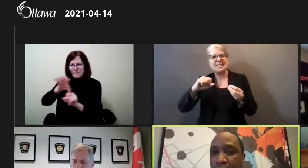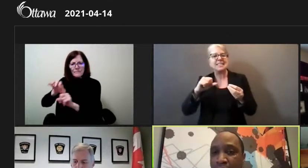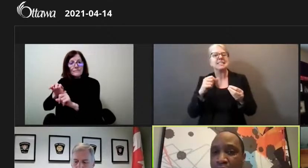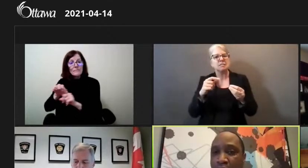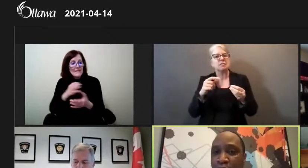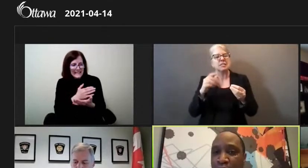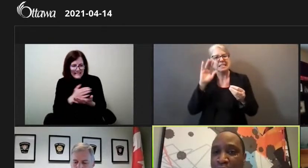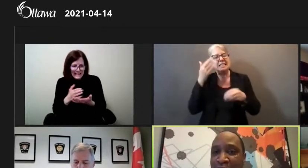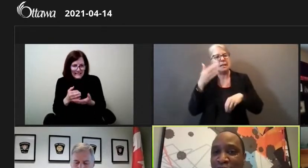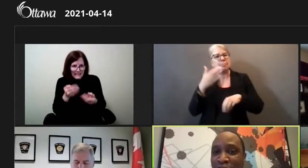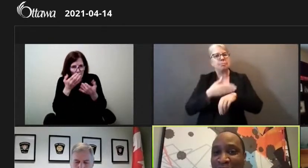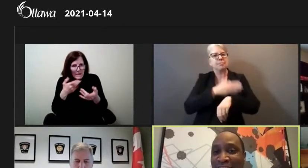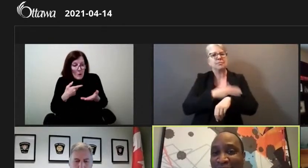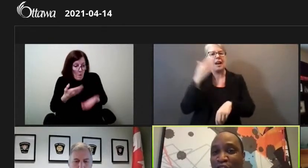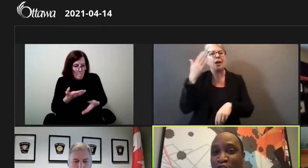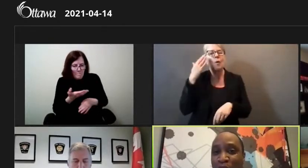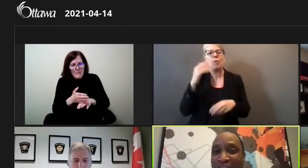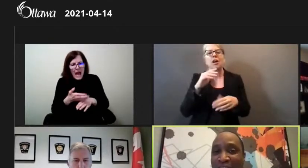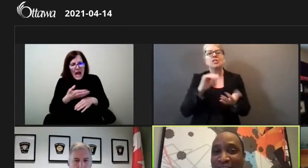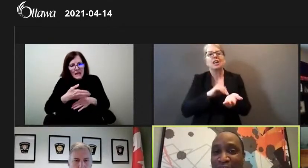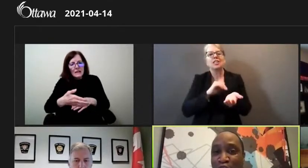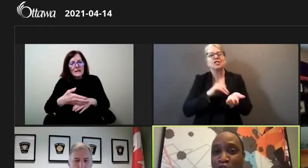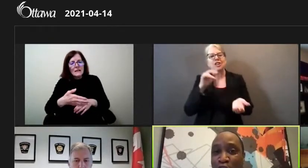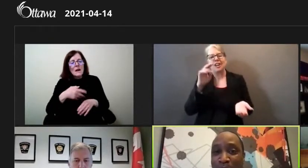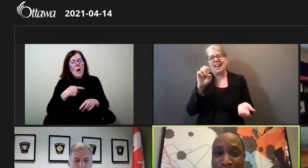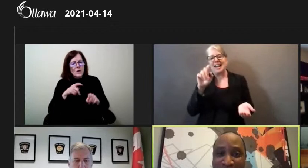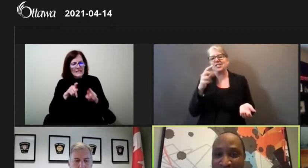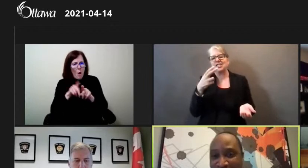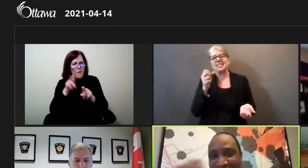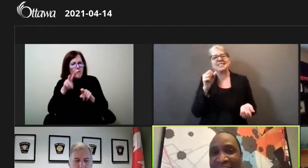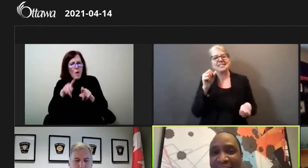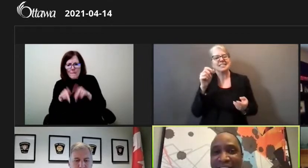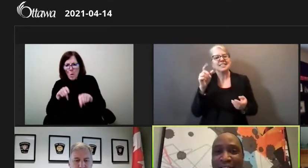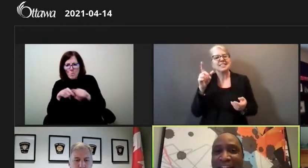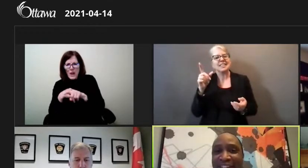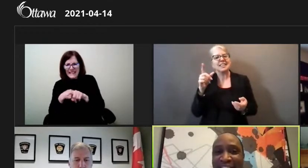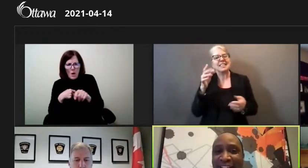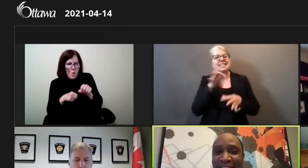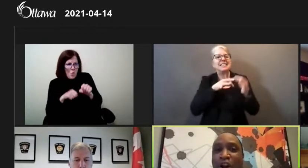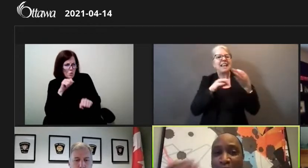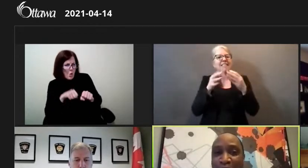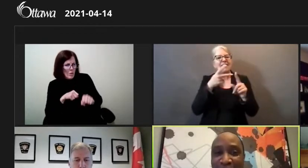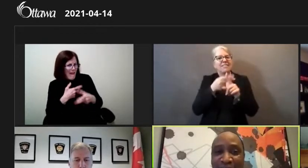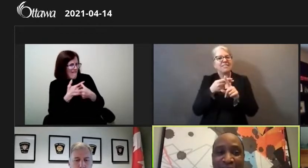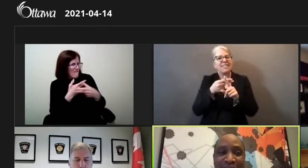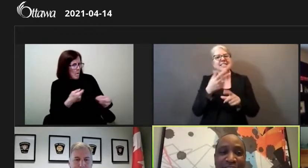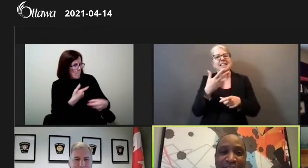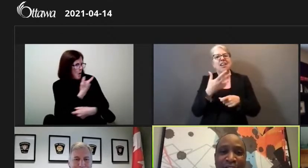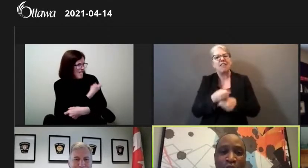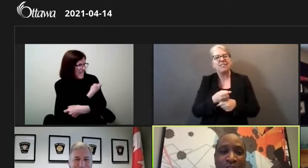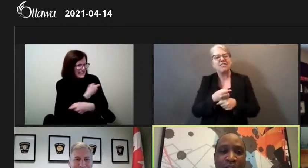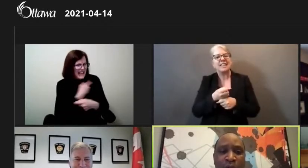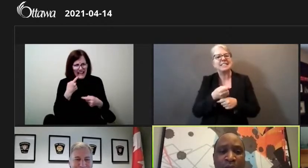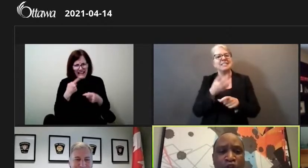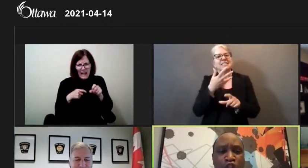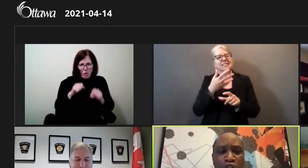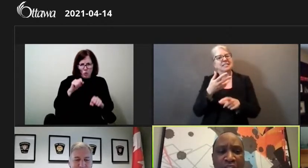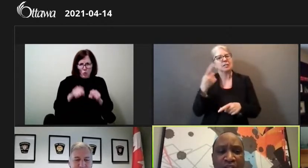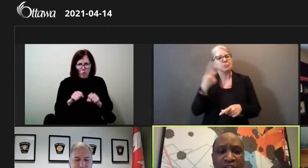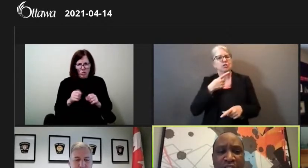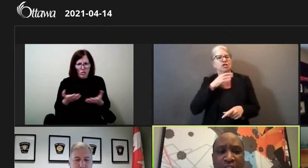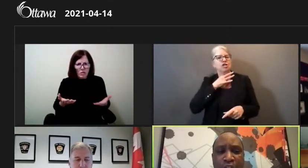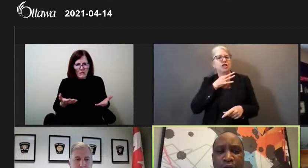Dr. Vera Etches likes to use the term instead, vaccine confidence. You know, I was just